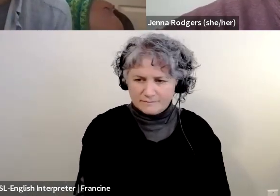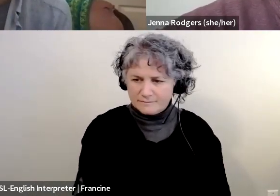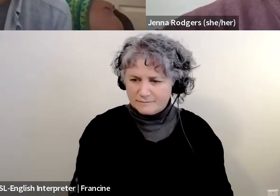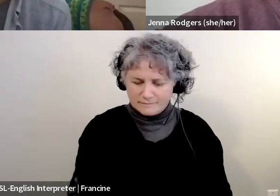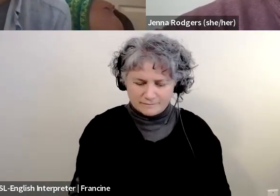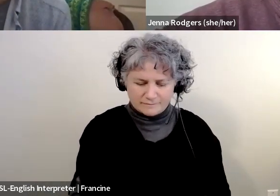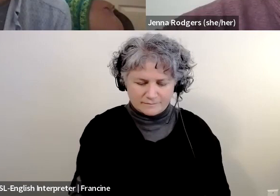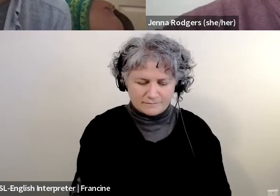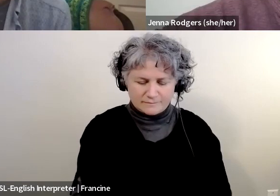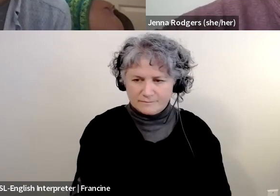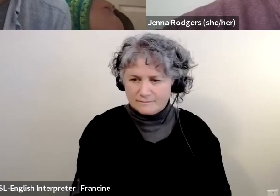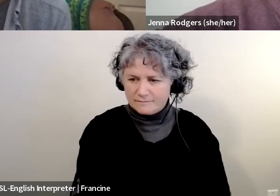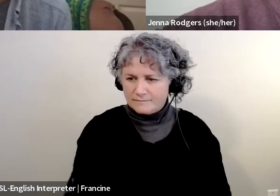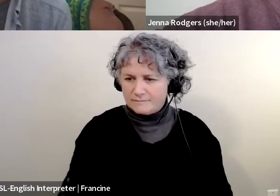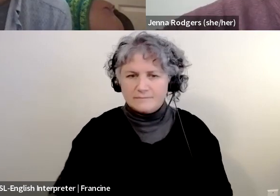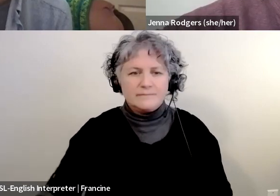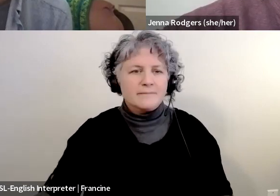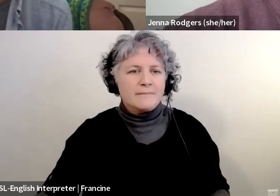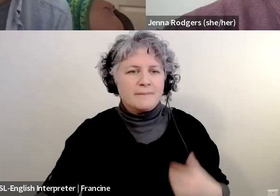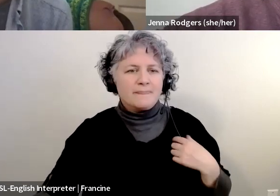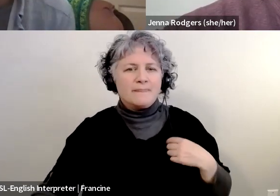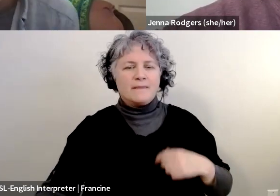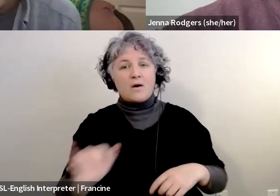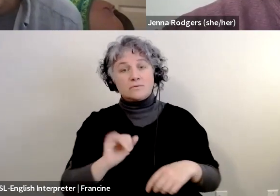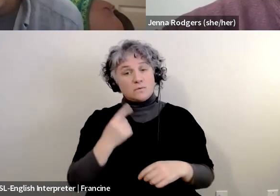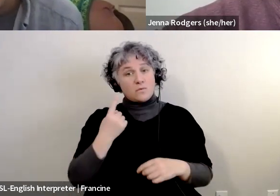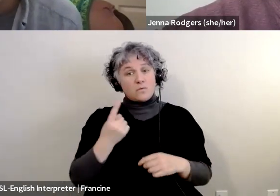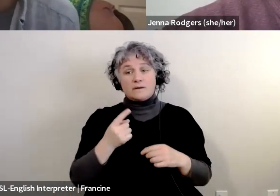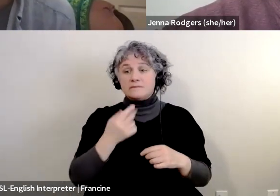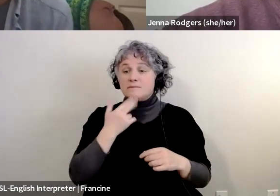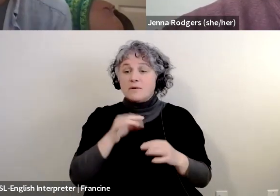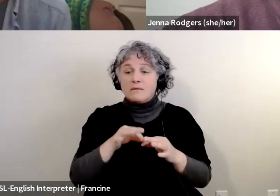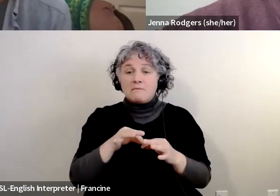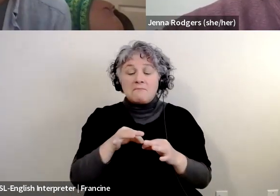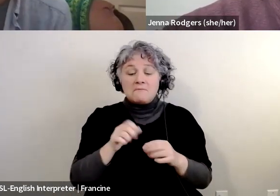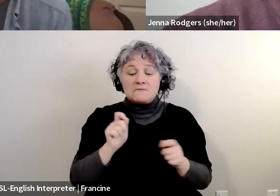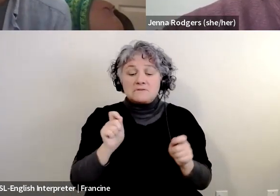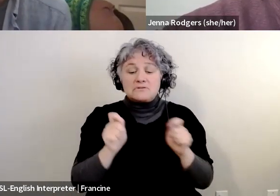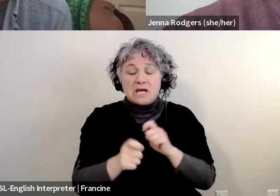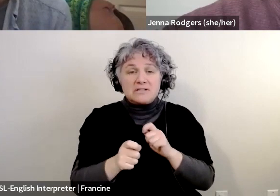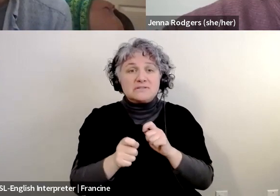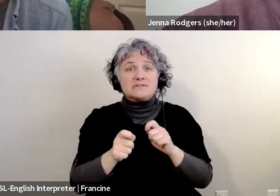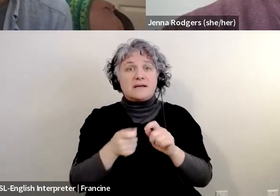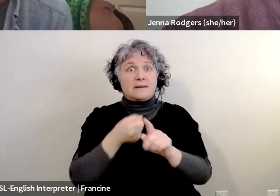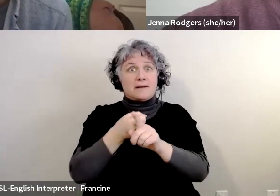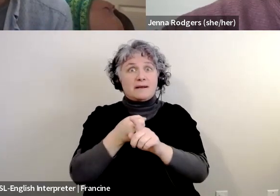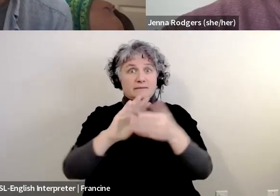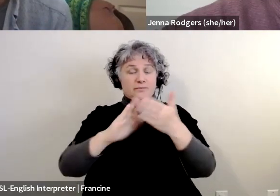larger changes in communities too. So, but you can also be big, be bold as well.